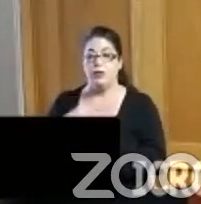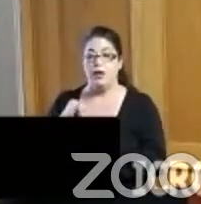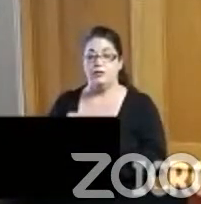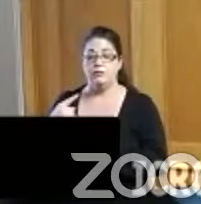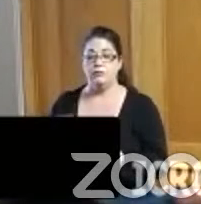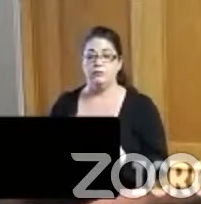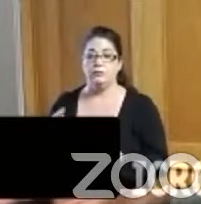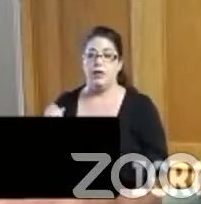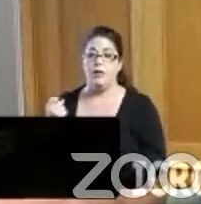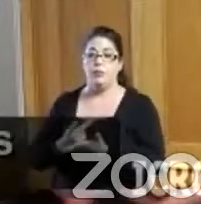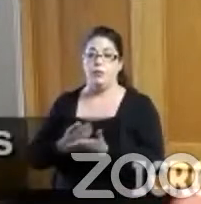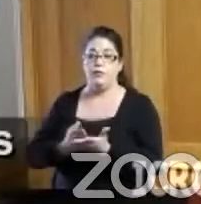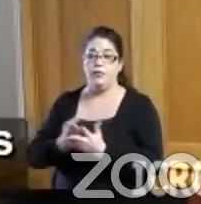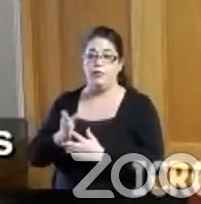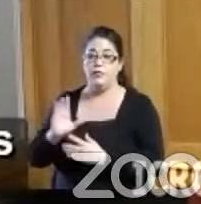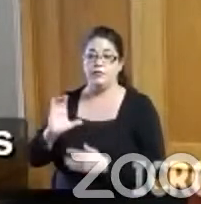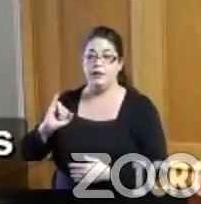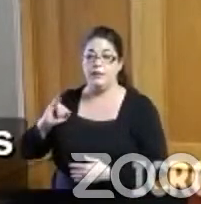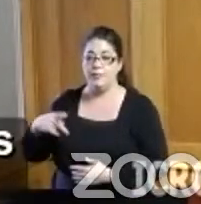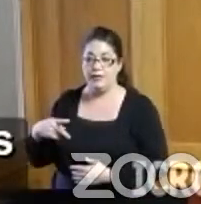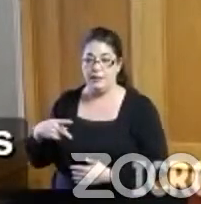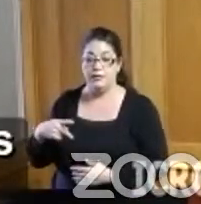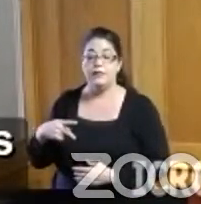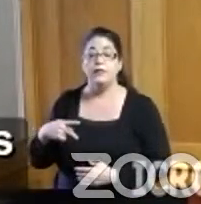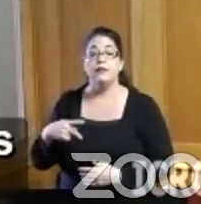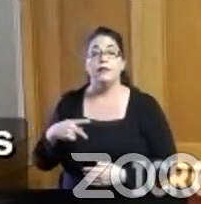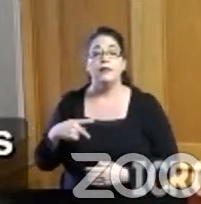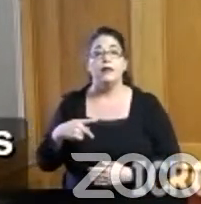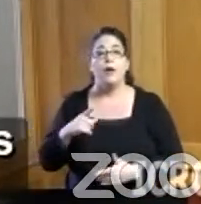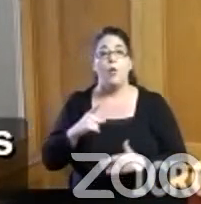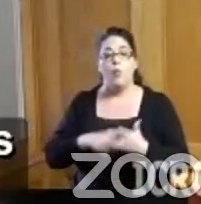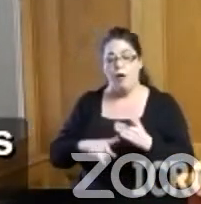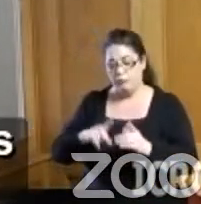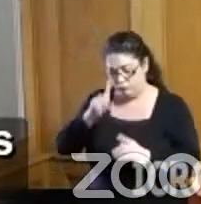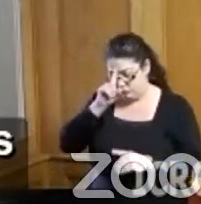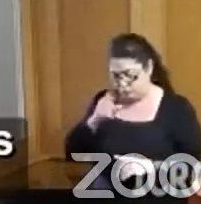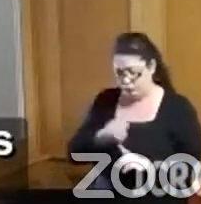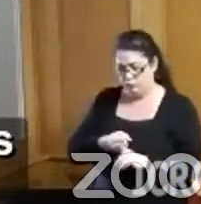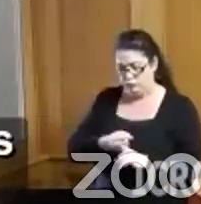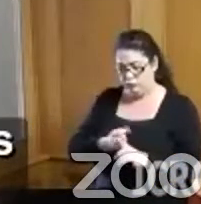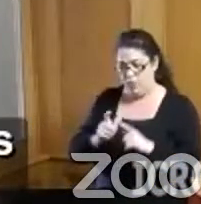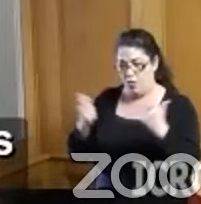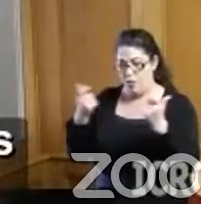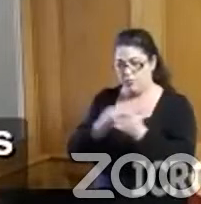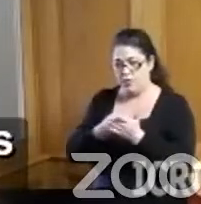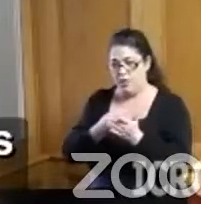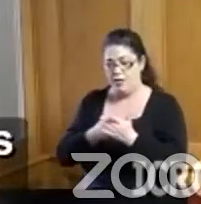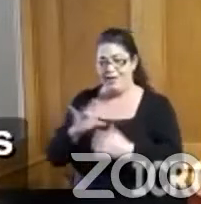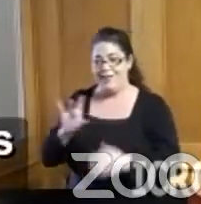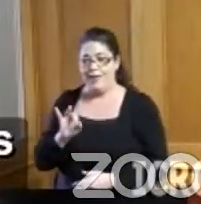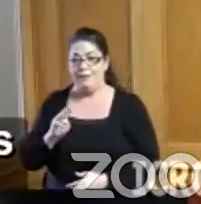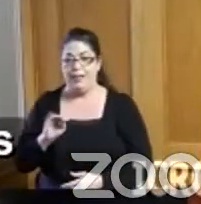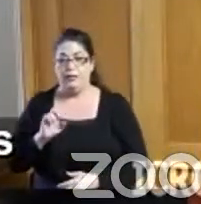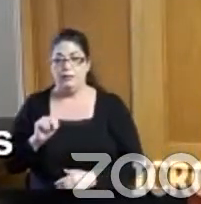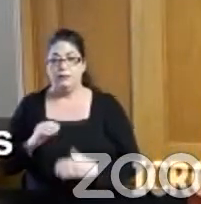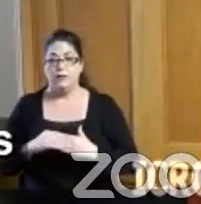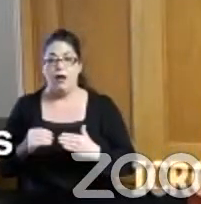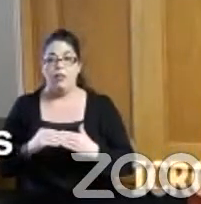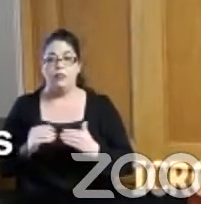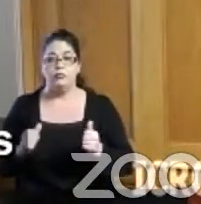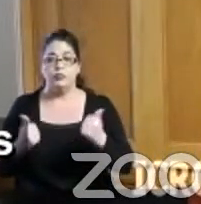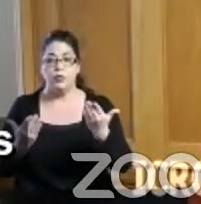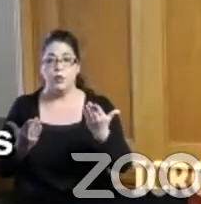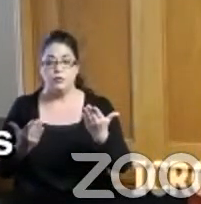been approved through the CIP. And what struck me about it was the large dollar amount, because it's an $8 million proposal